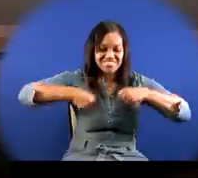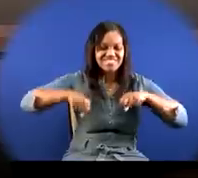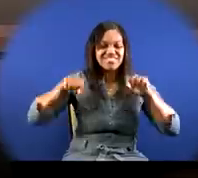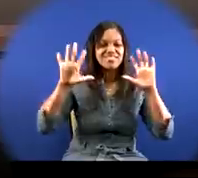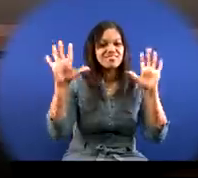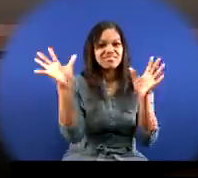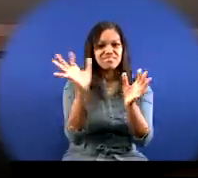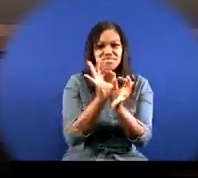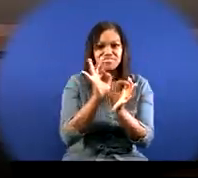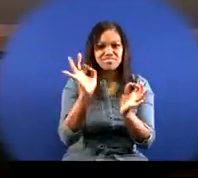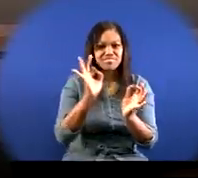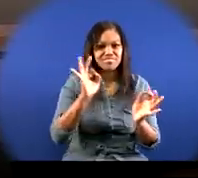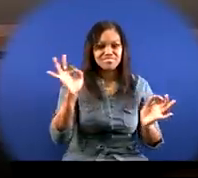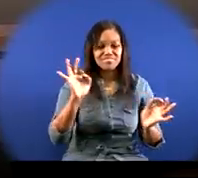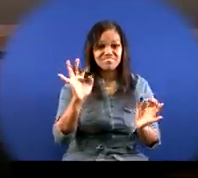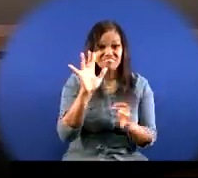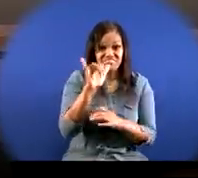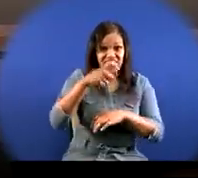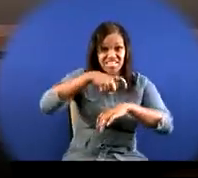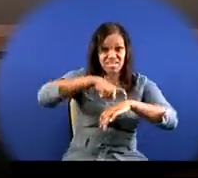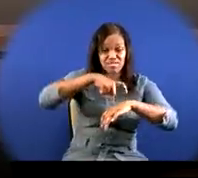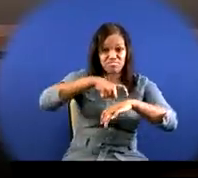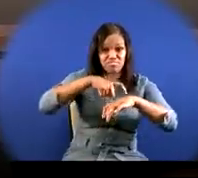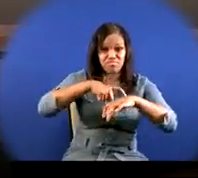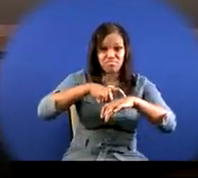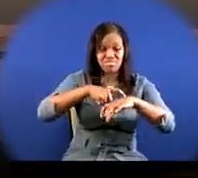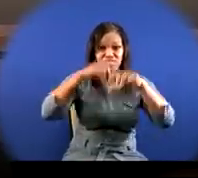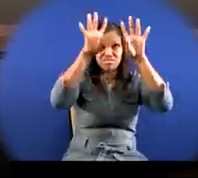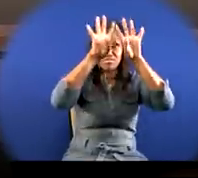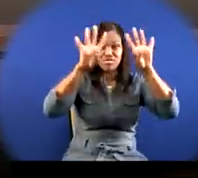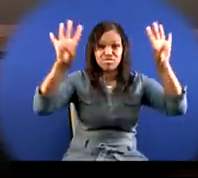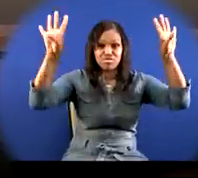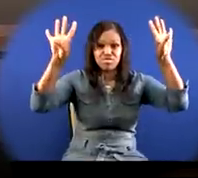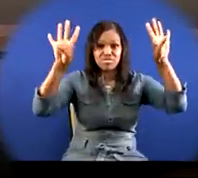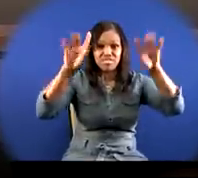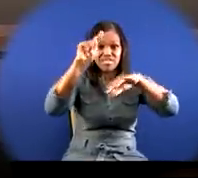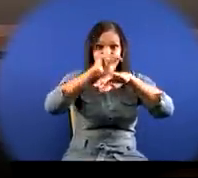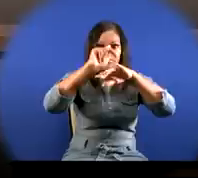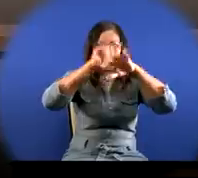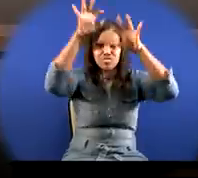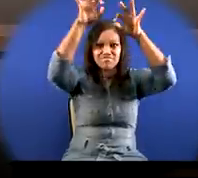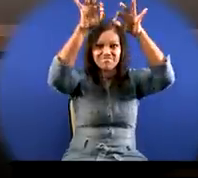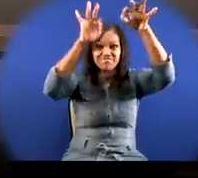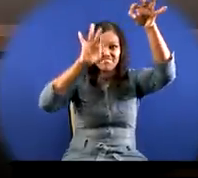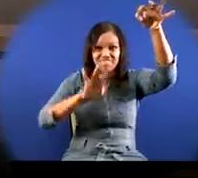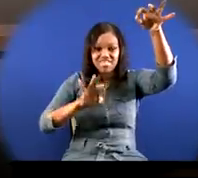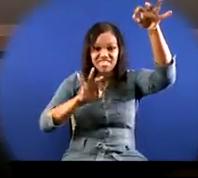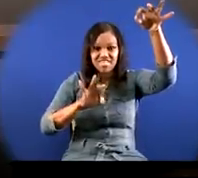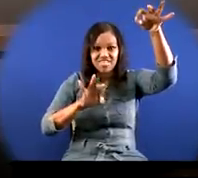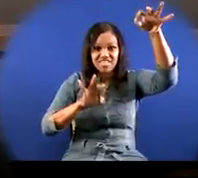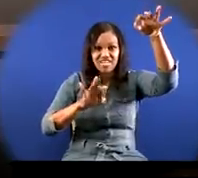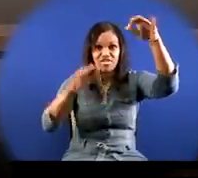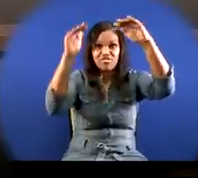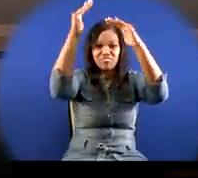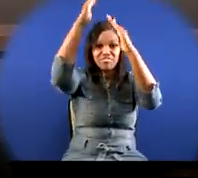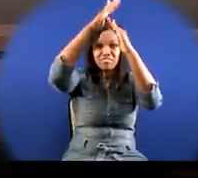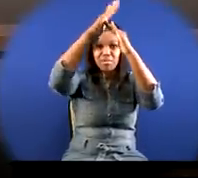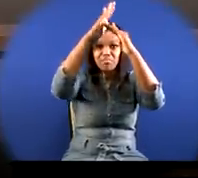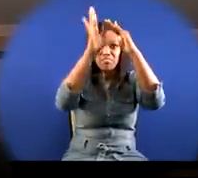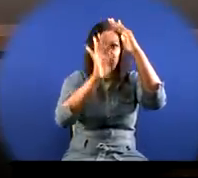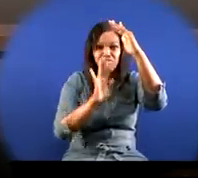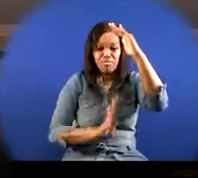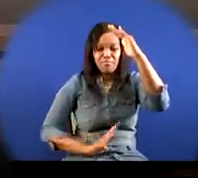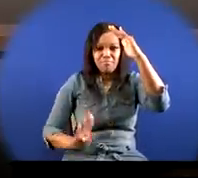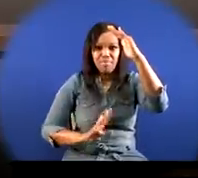spirit. At that moment, the curtain of the temple was torn in two from top to bottom.